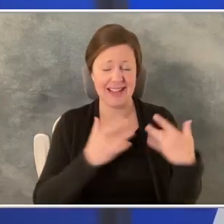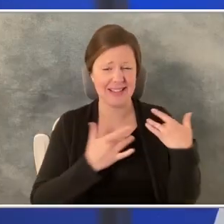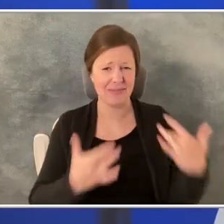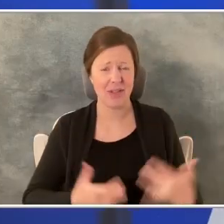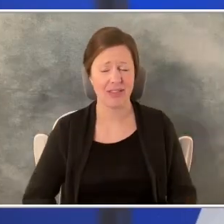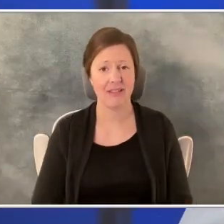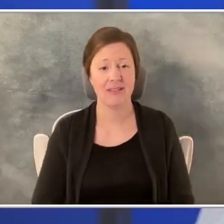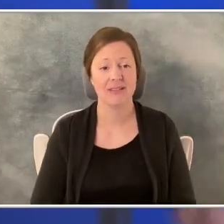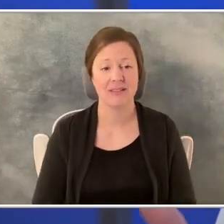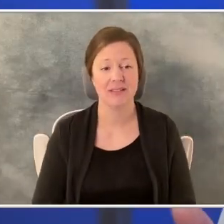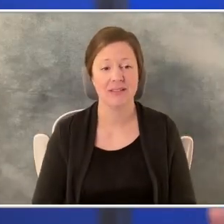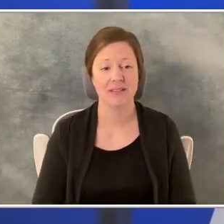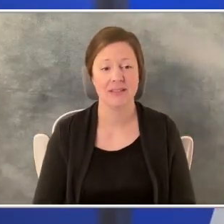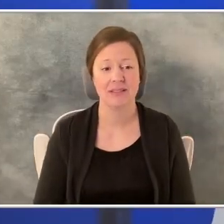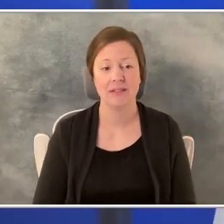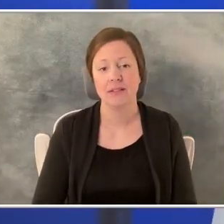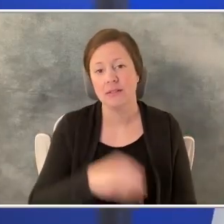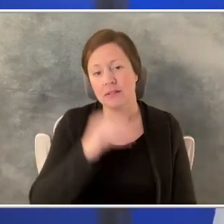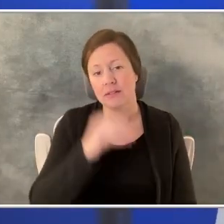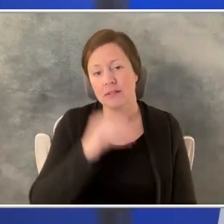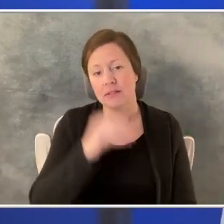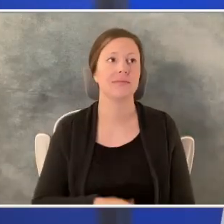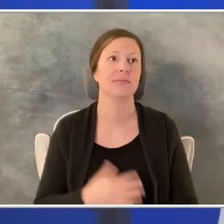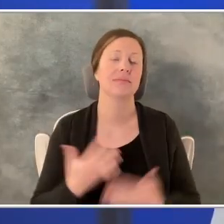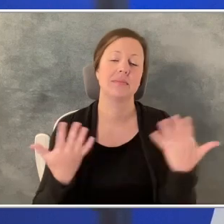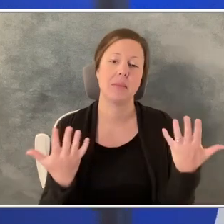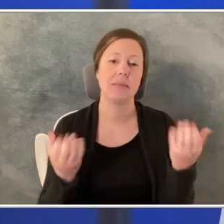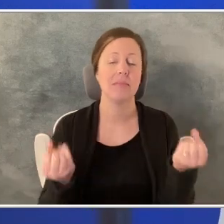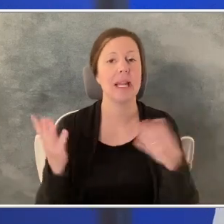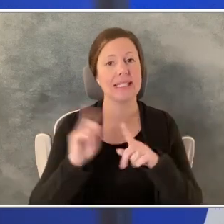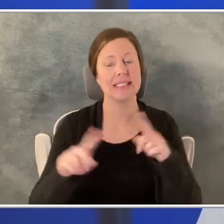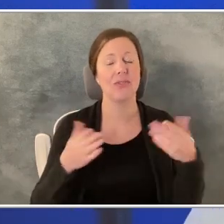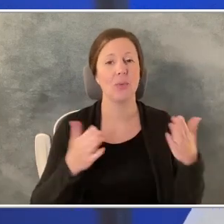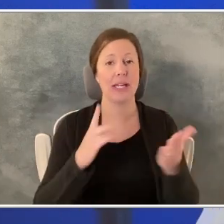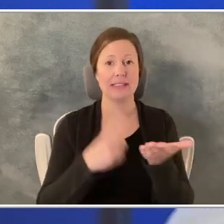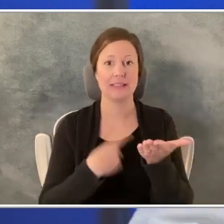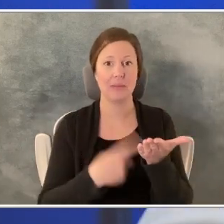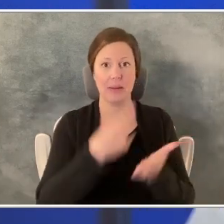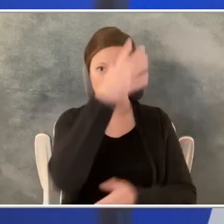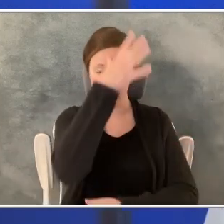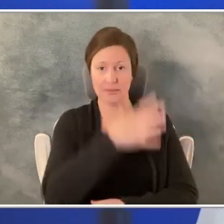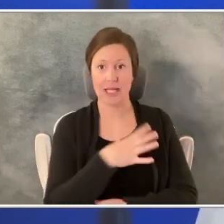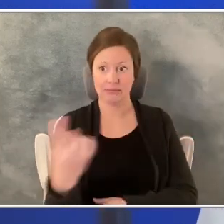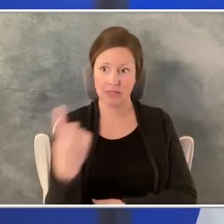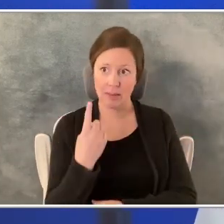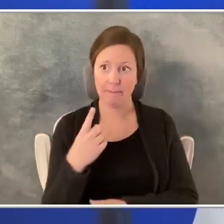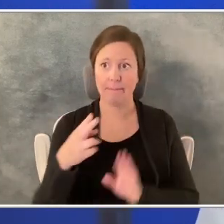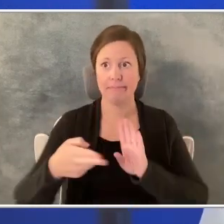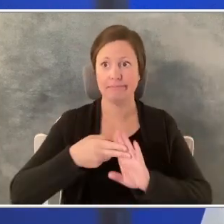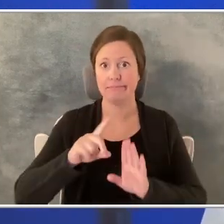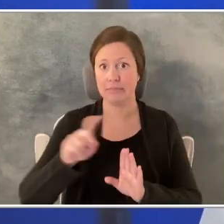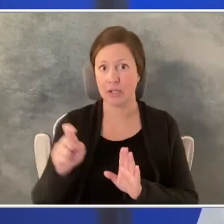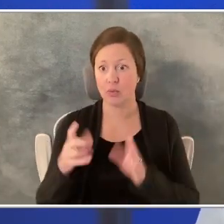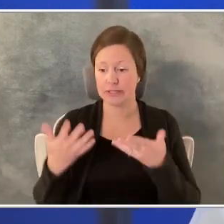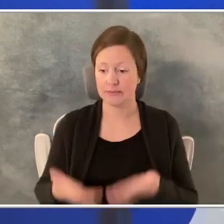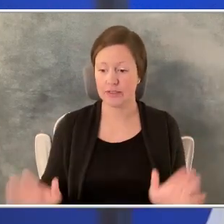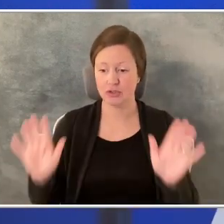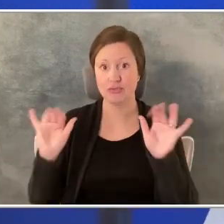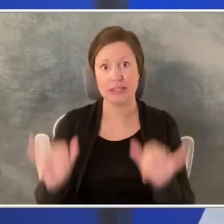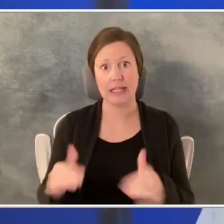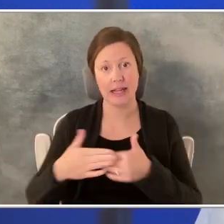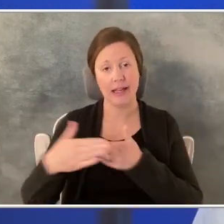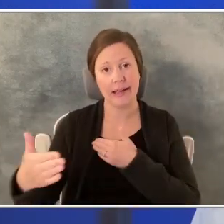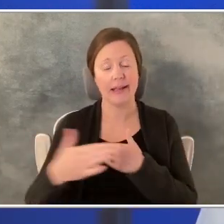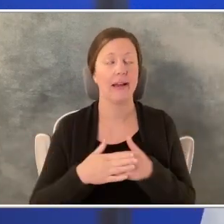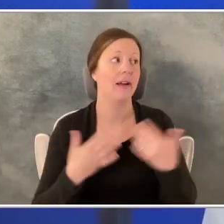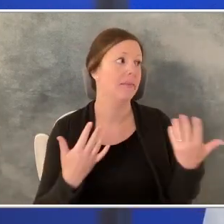see it all ways, right? I see men who come and maybe I make their diagnosis and they stay with me and they don't go seek other opinions. And then I see men like